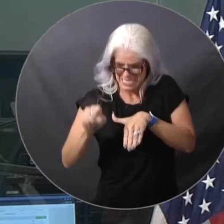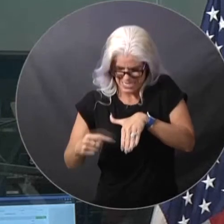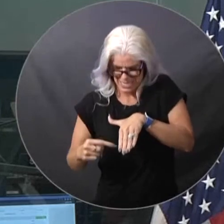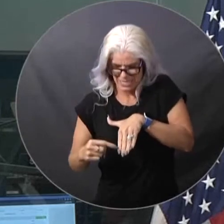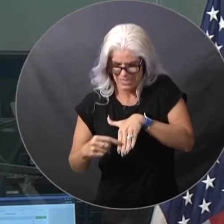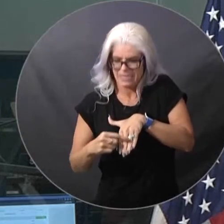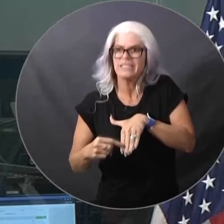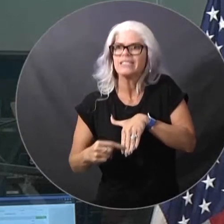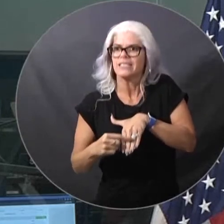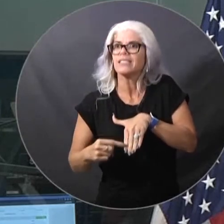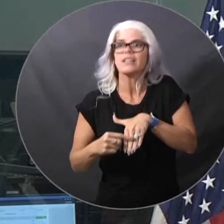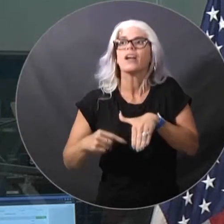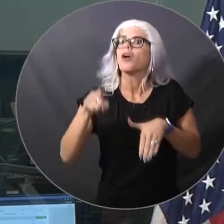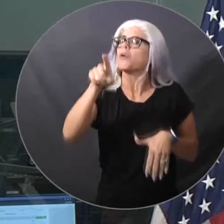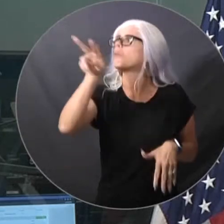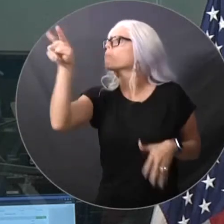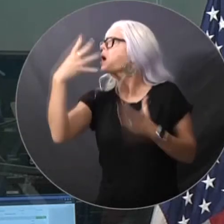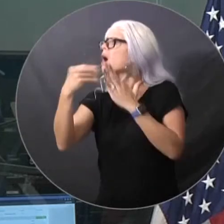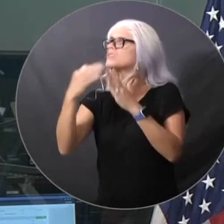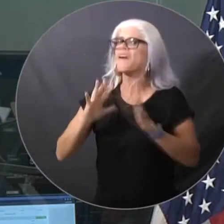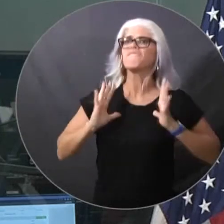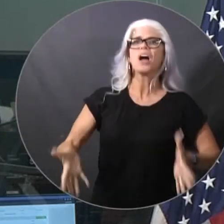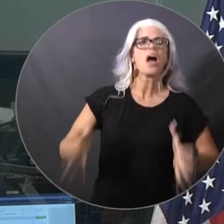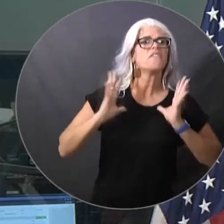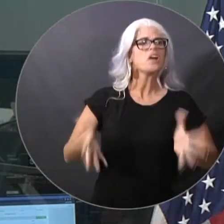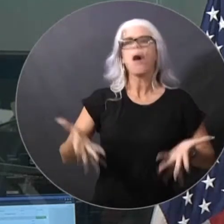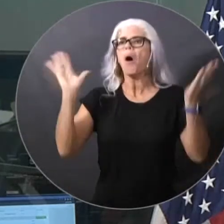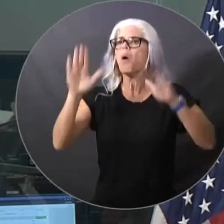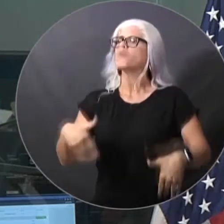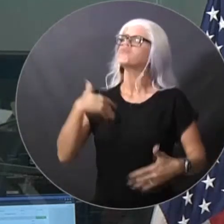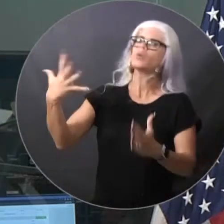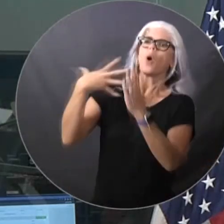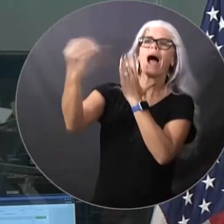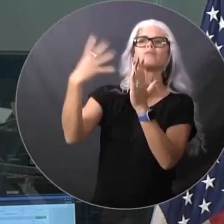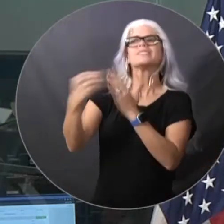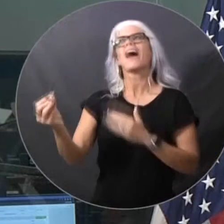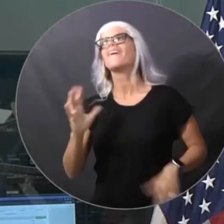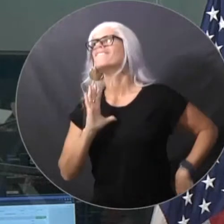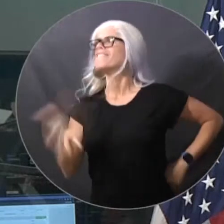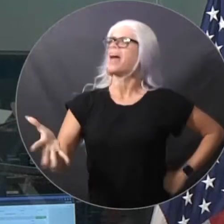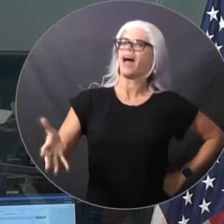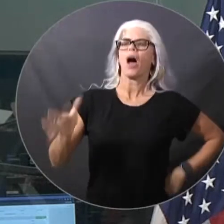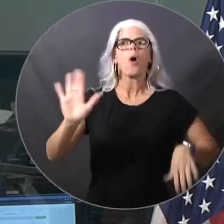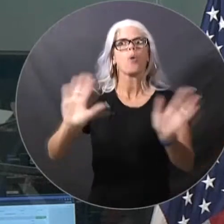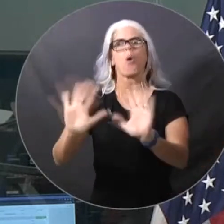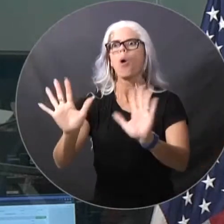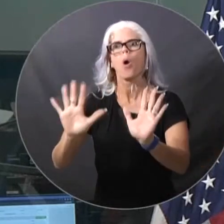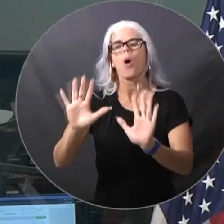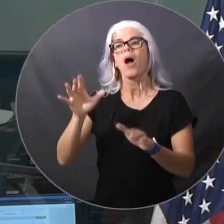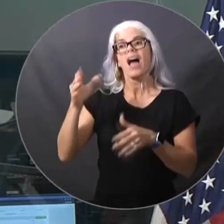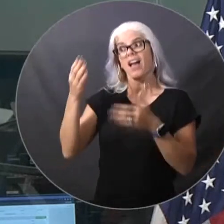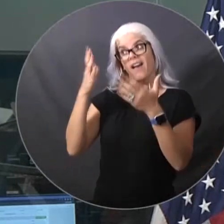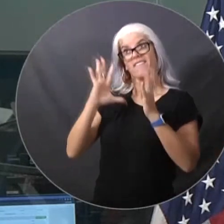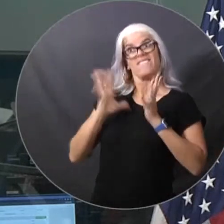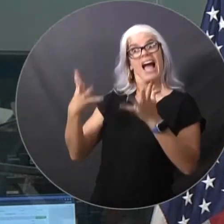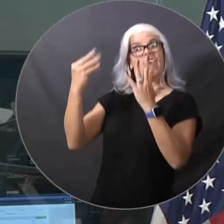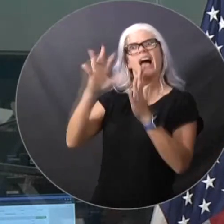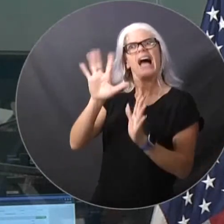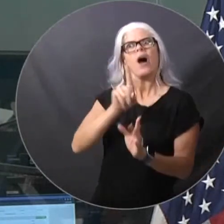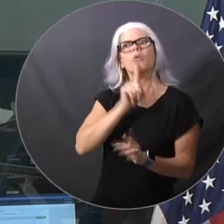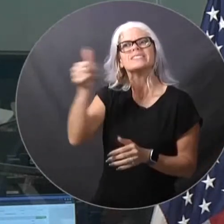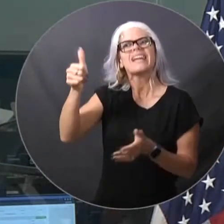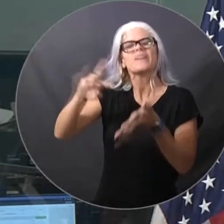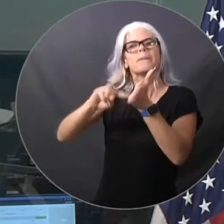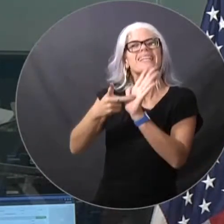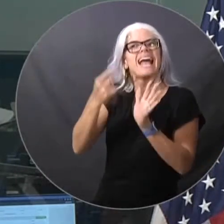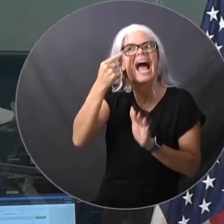this situation, that means you're in the eye of the hurricane. Seek shelter immediately, get into an interior room, and protect yourself. Do